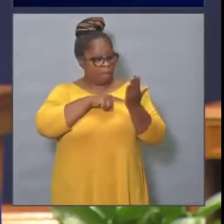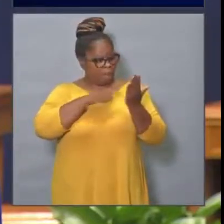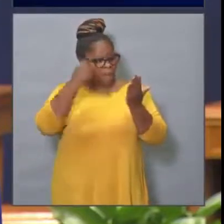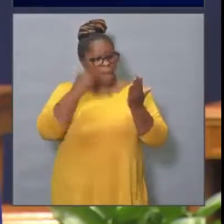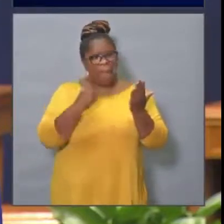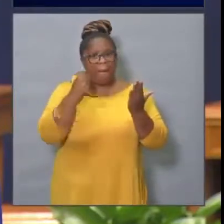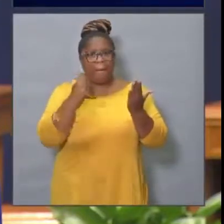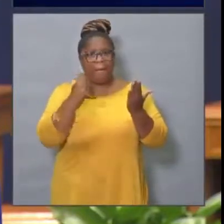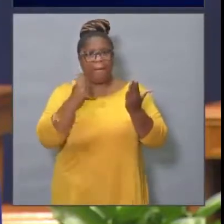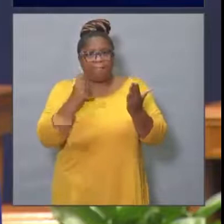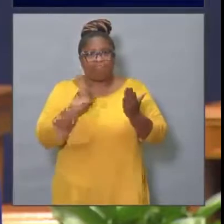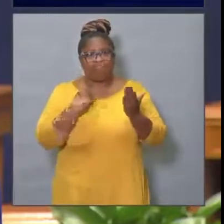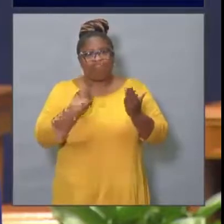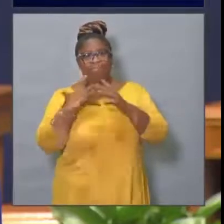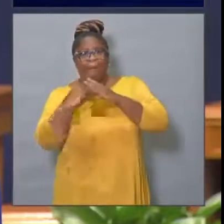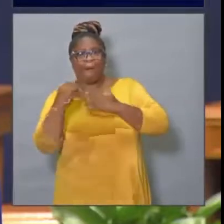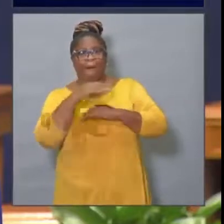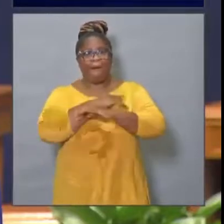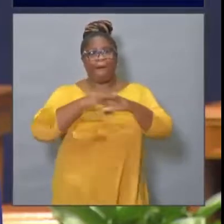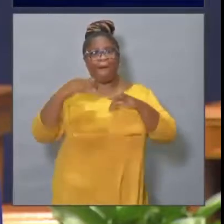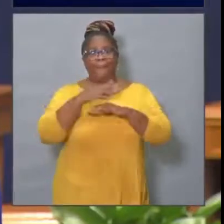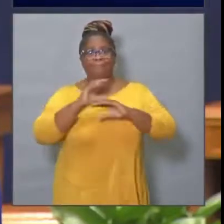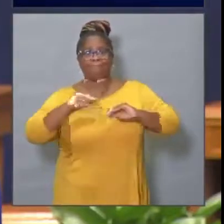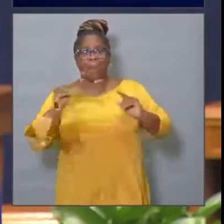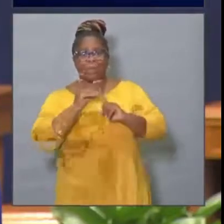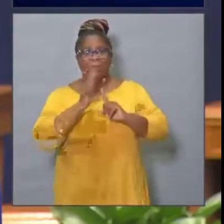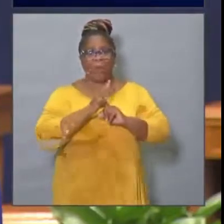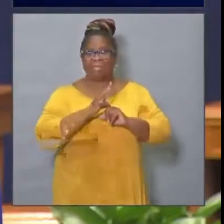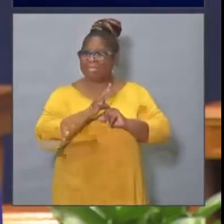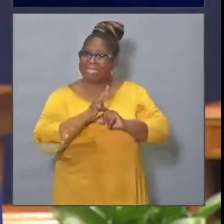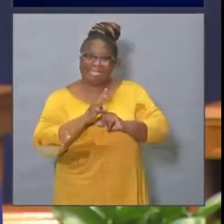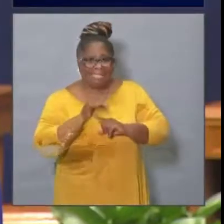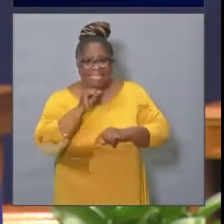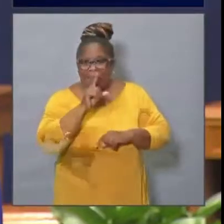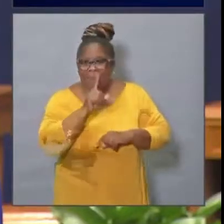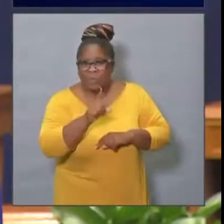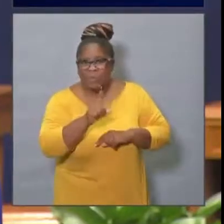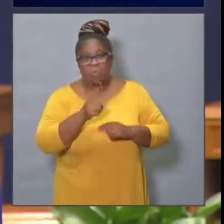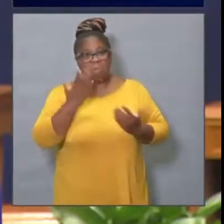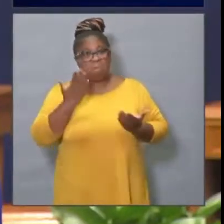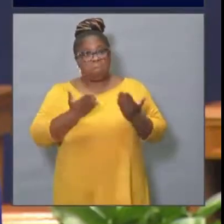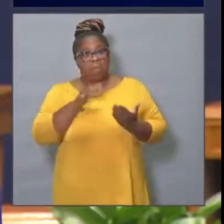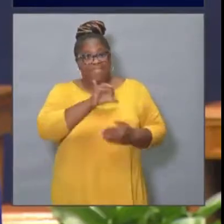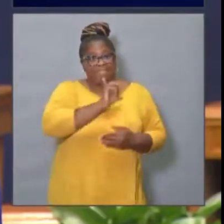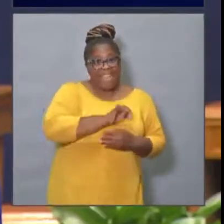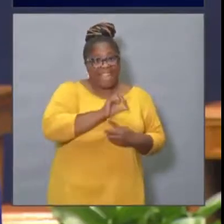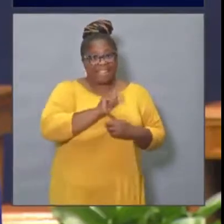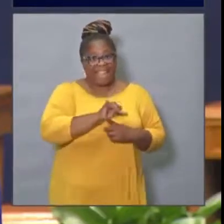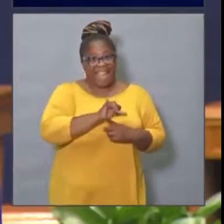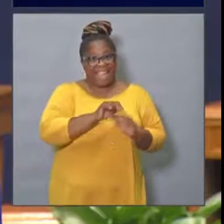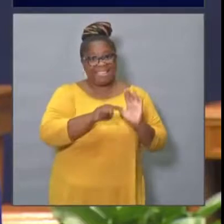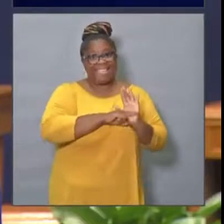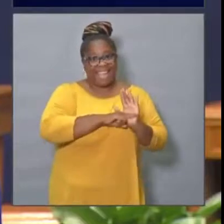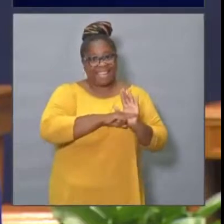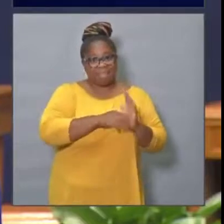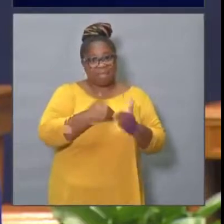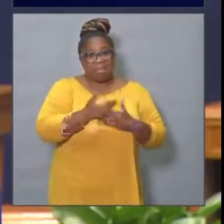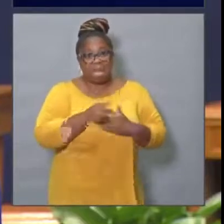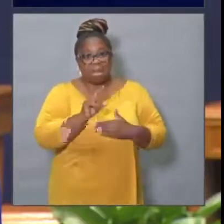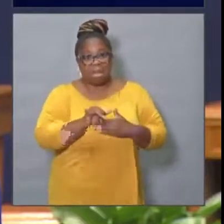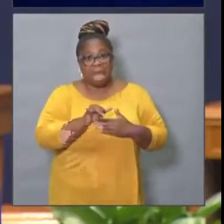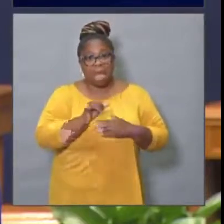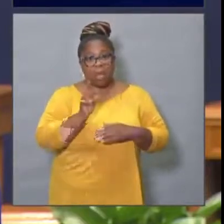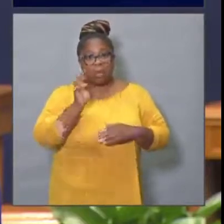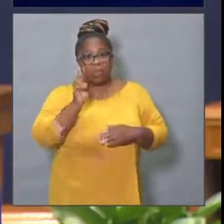been exposed, and it can't reassure you that you won't be positive tomorrow or the day after that. Given that, a negative test should never be